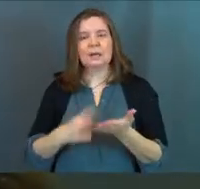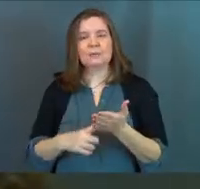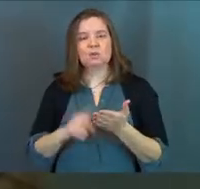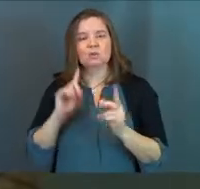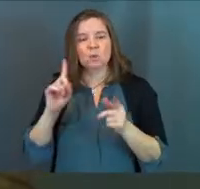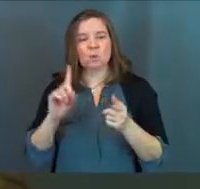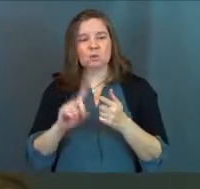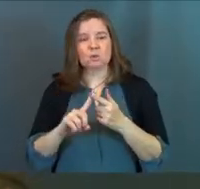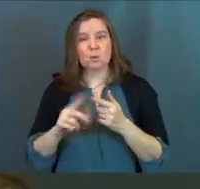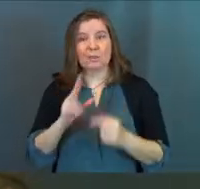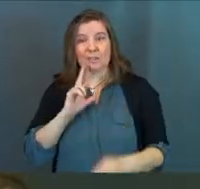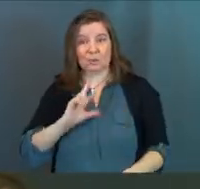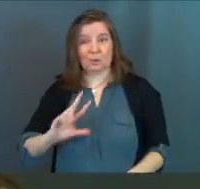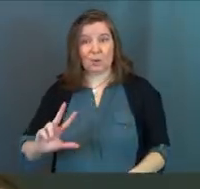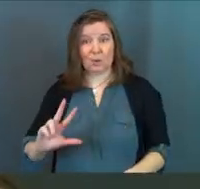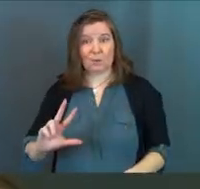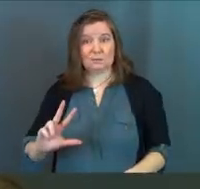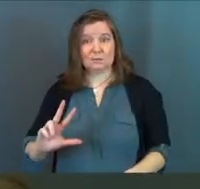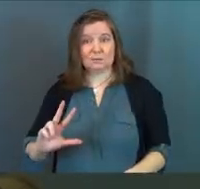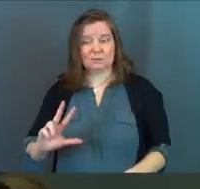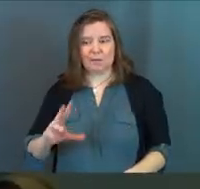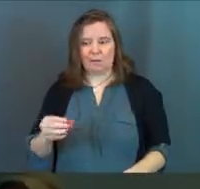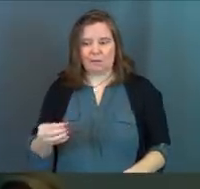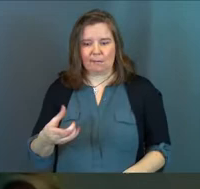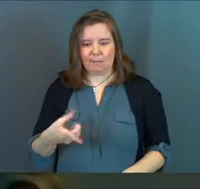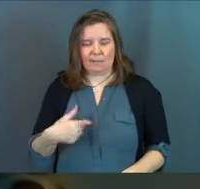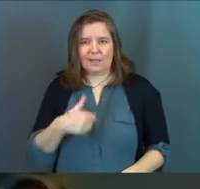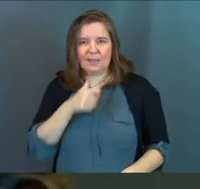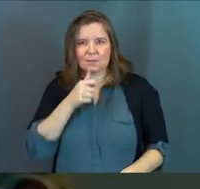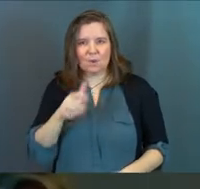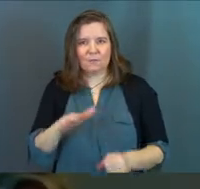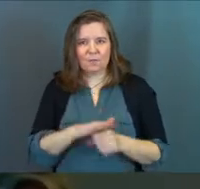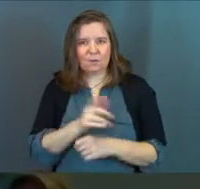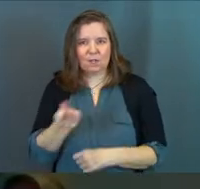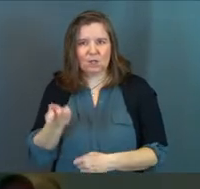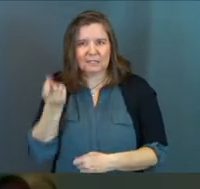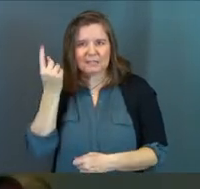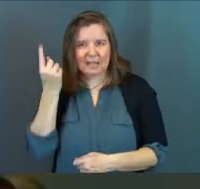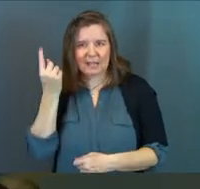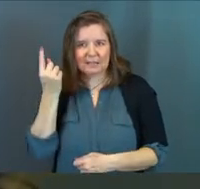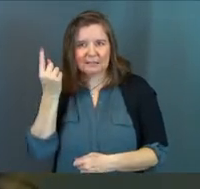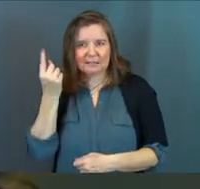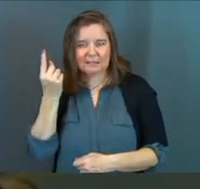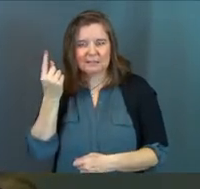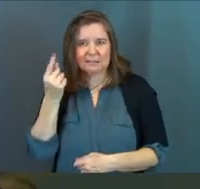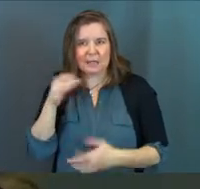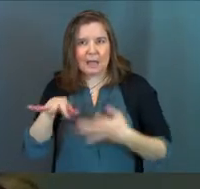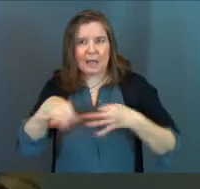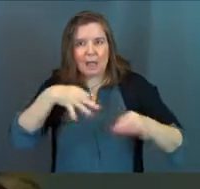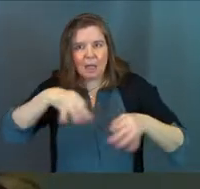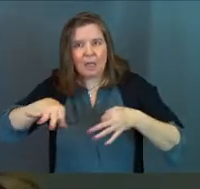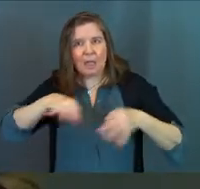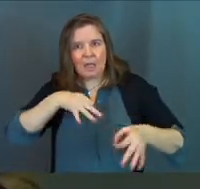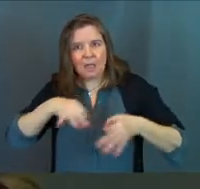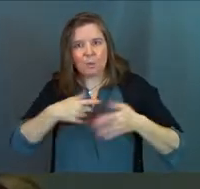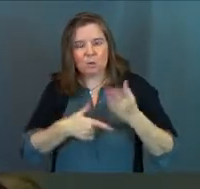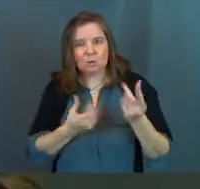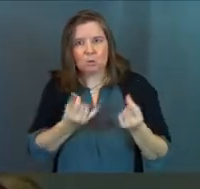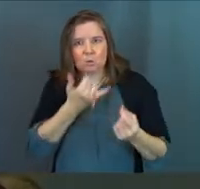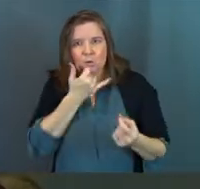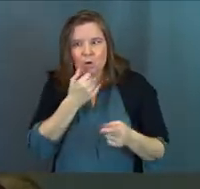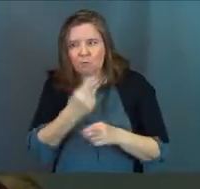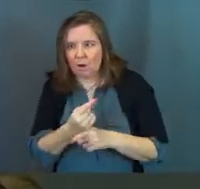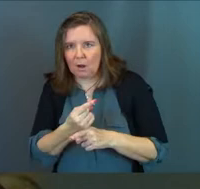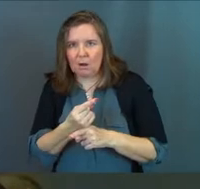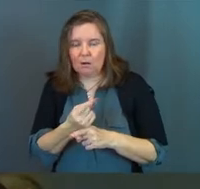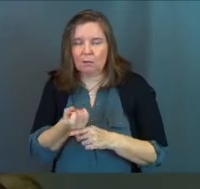you're going to this three-year-old and they don't fully understand explanations about what they're doing of right